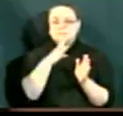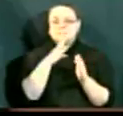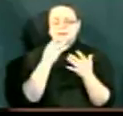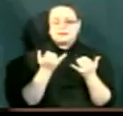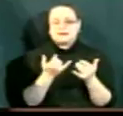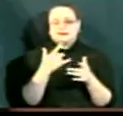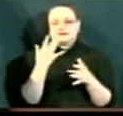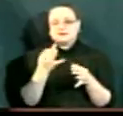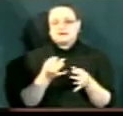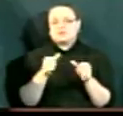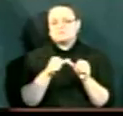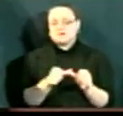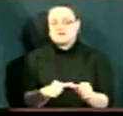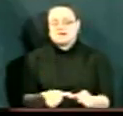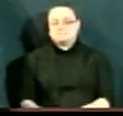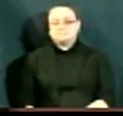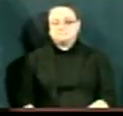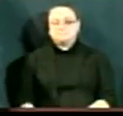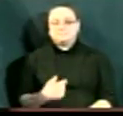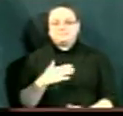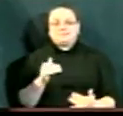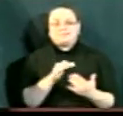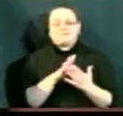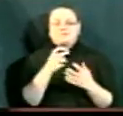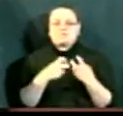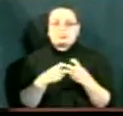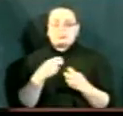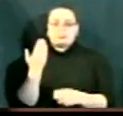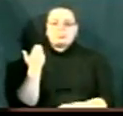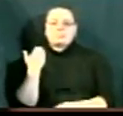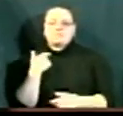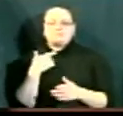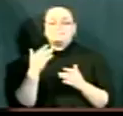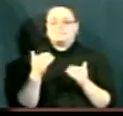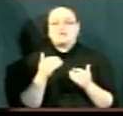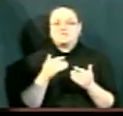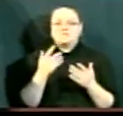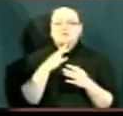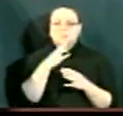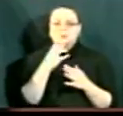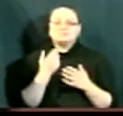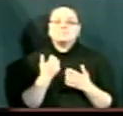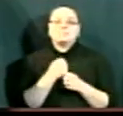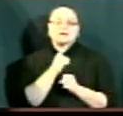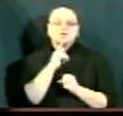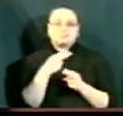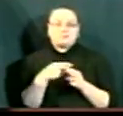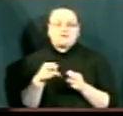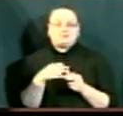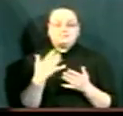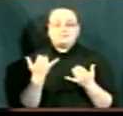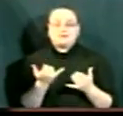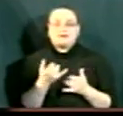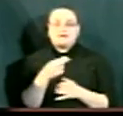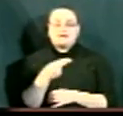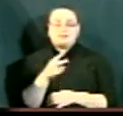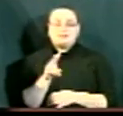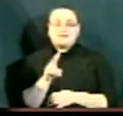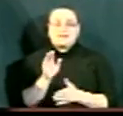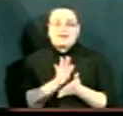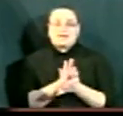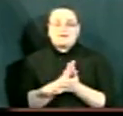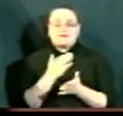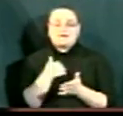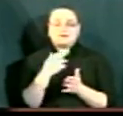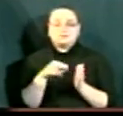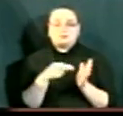and decided to press on. I have addressed this issue before in this forum, so I will keep it brief. Currently, Hardin Valley Academy has an